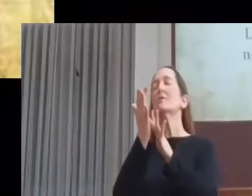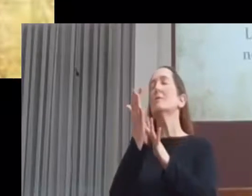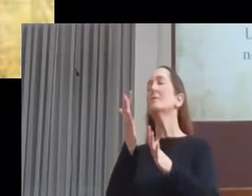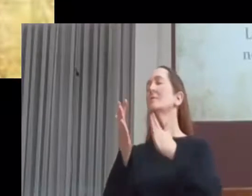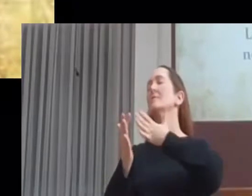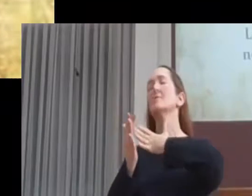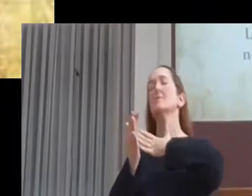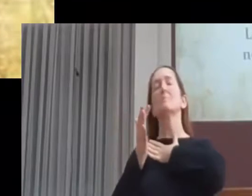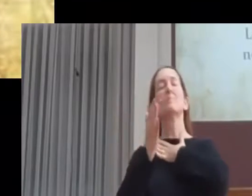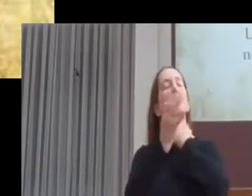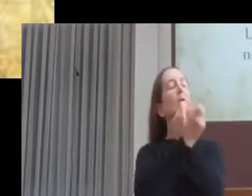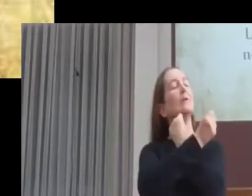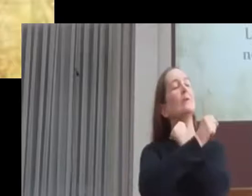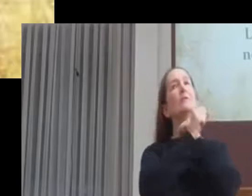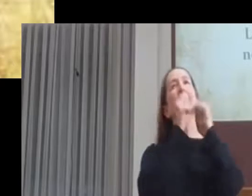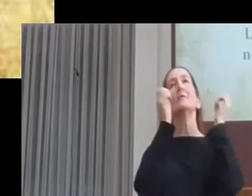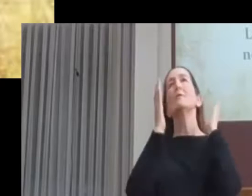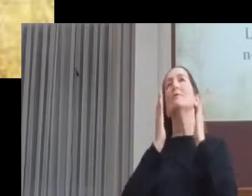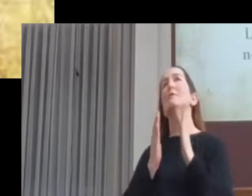My